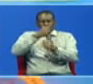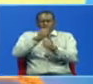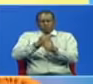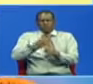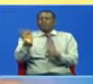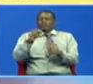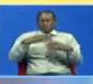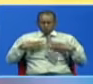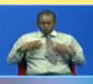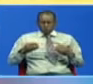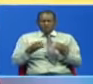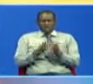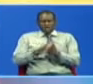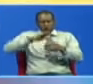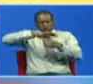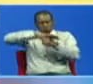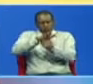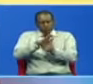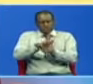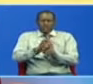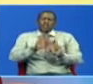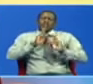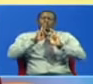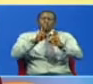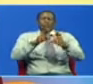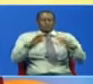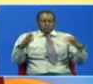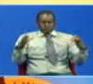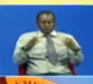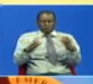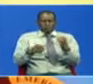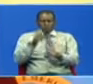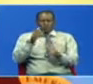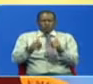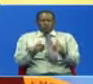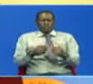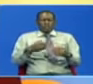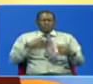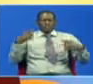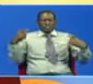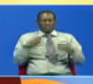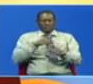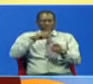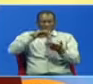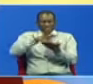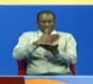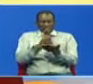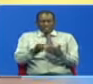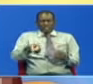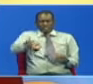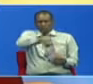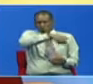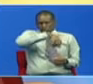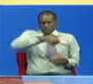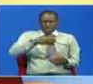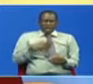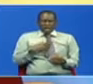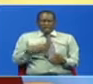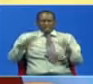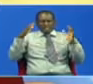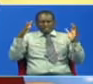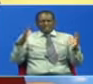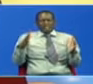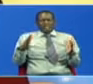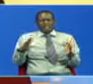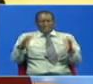in general the COVID-19 response, which is multi-sectoral. We have had a great outpouring